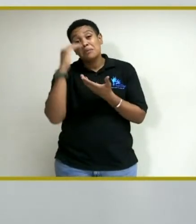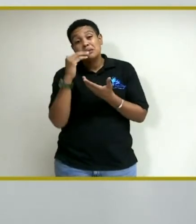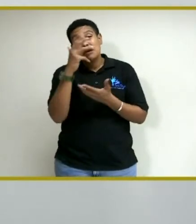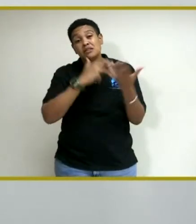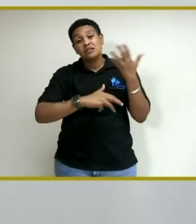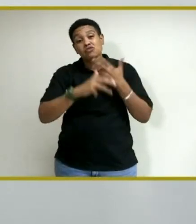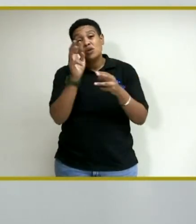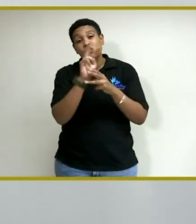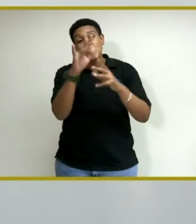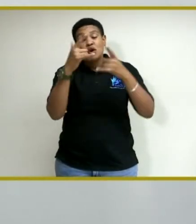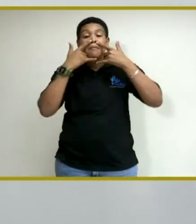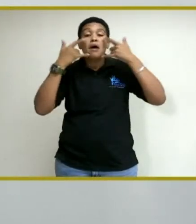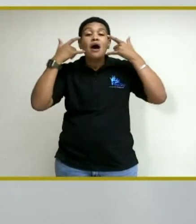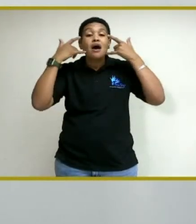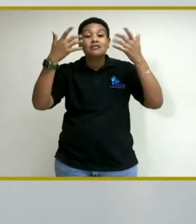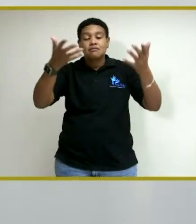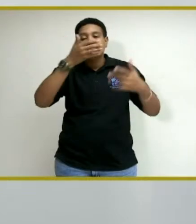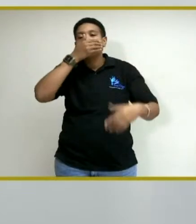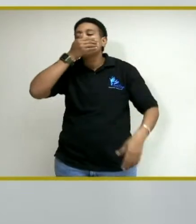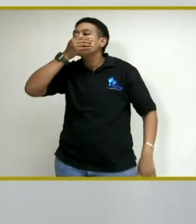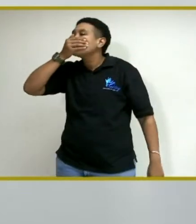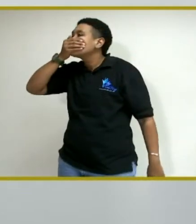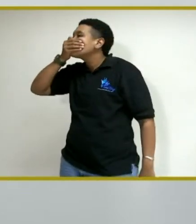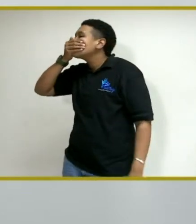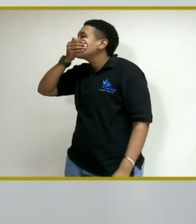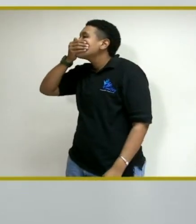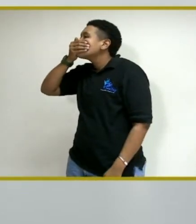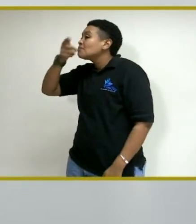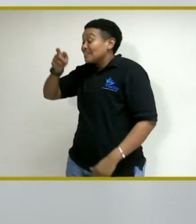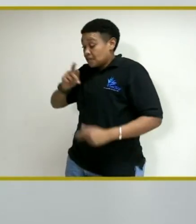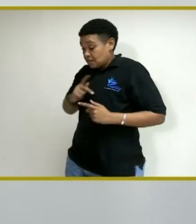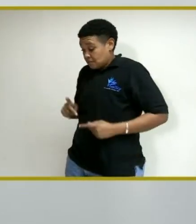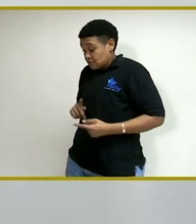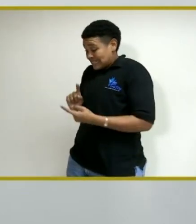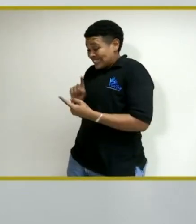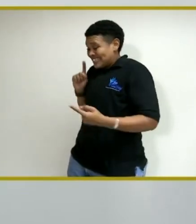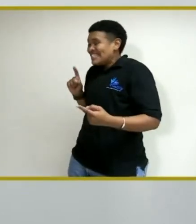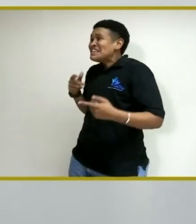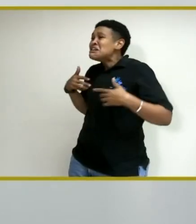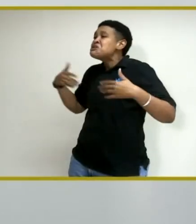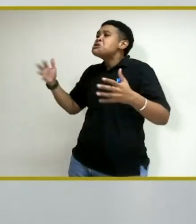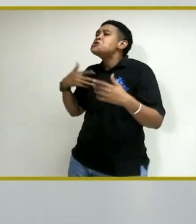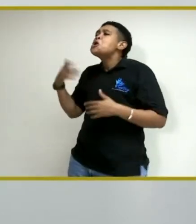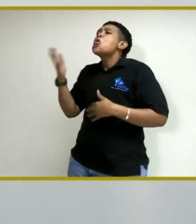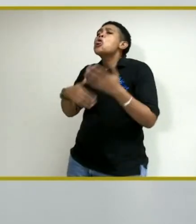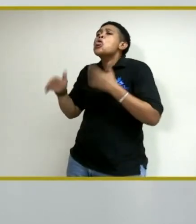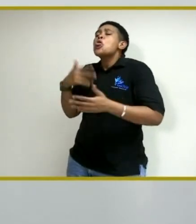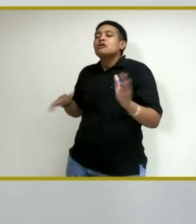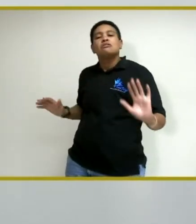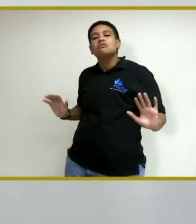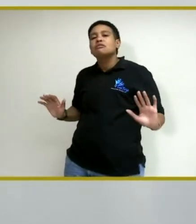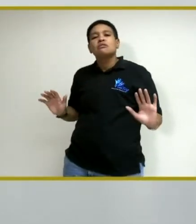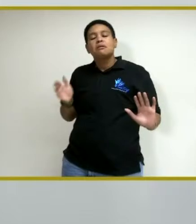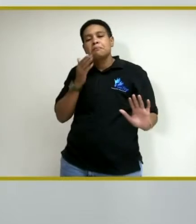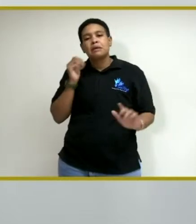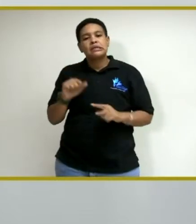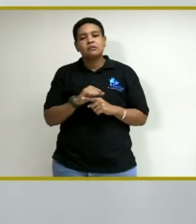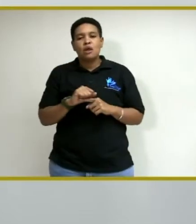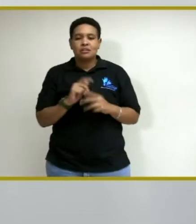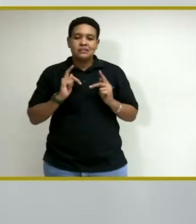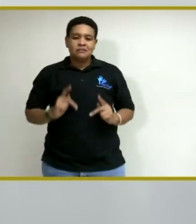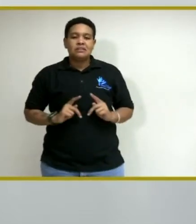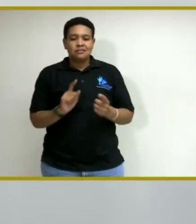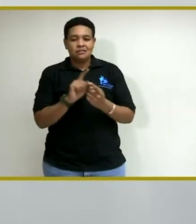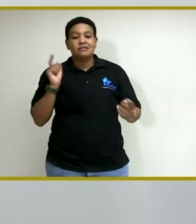your mask, sanitize, physical distance, because those are the best practices. And it is so important that